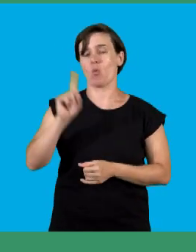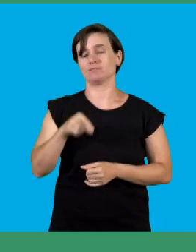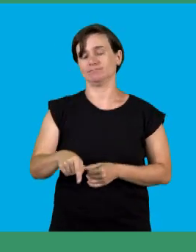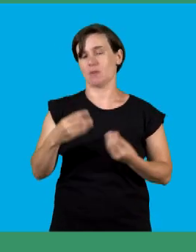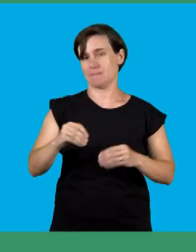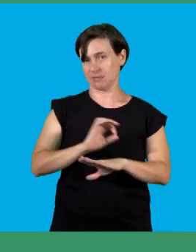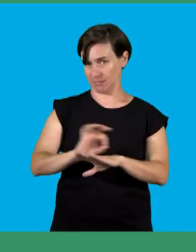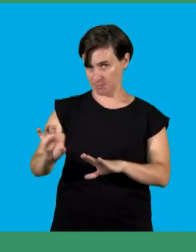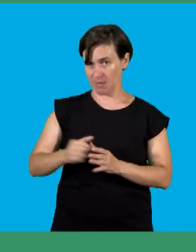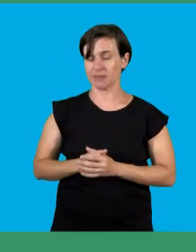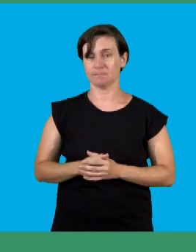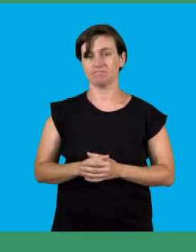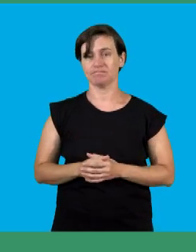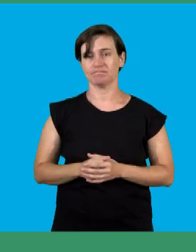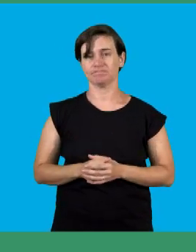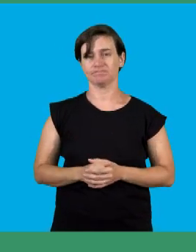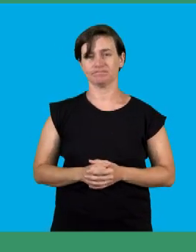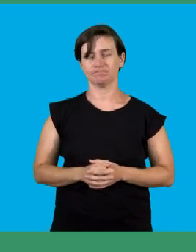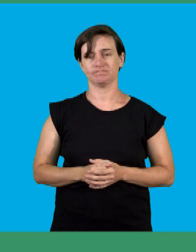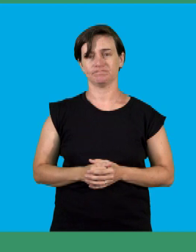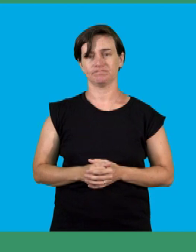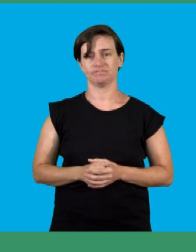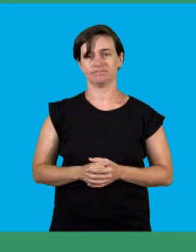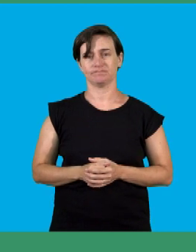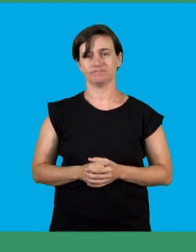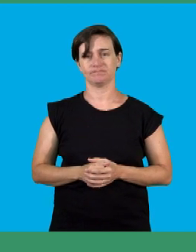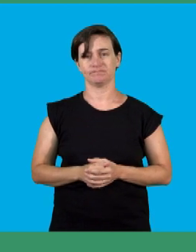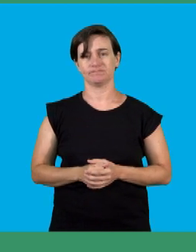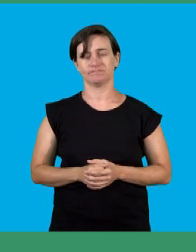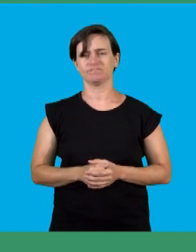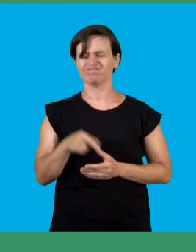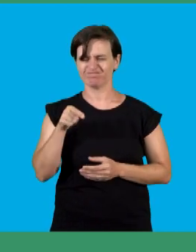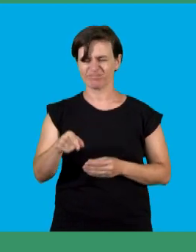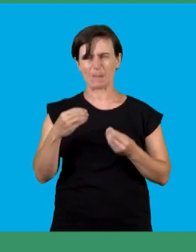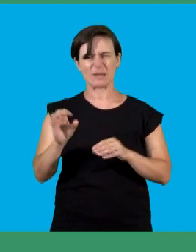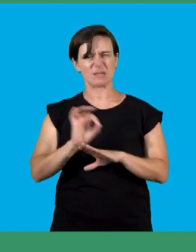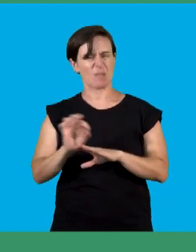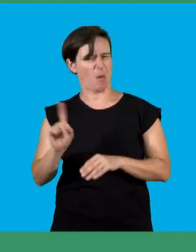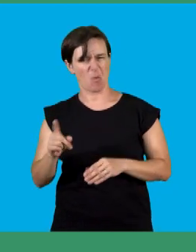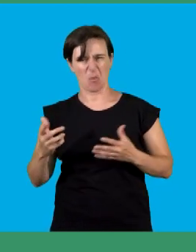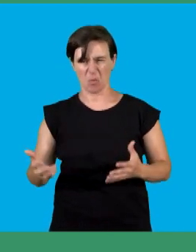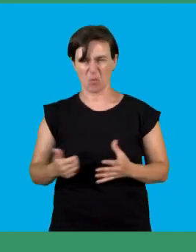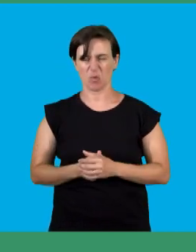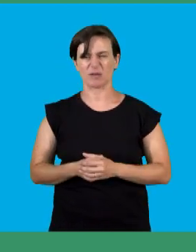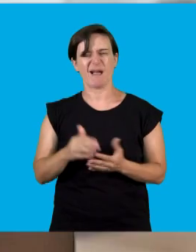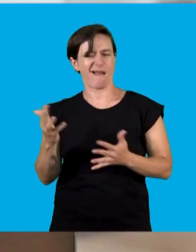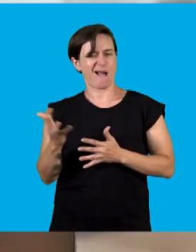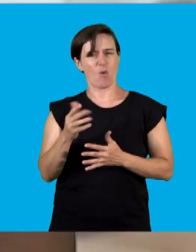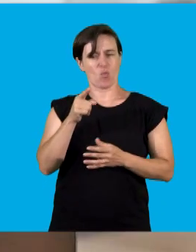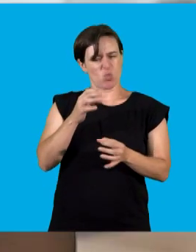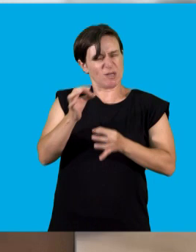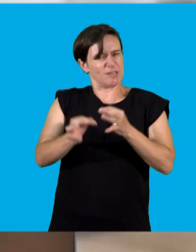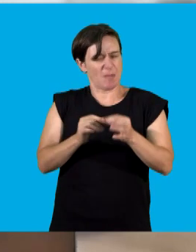our pre-knowledge. You are expected to know the meaning of a business plan. So what is it? How would you explain